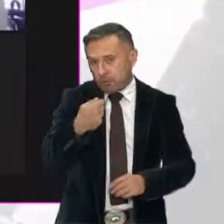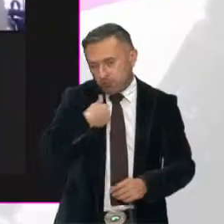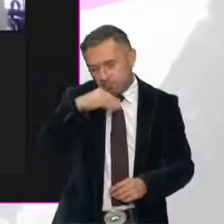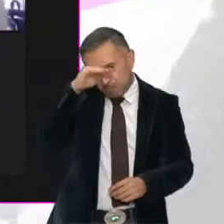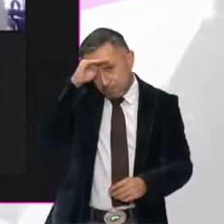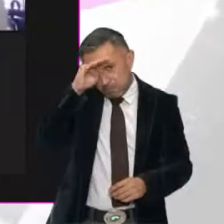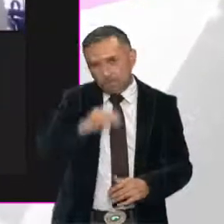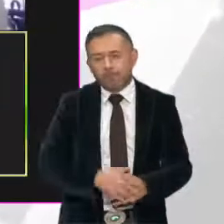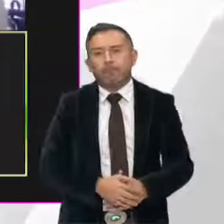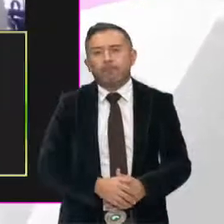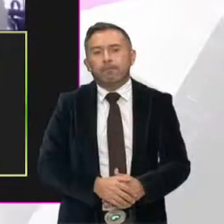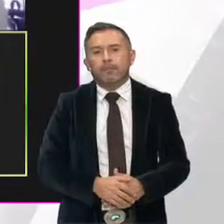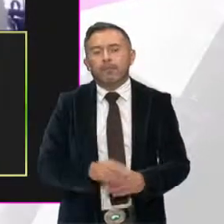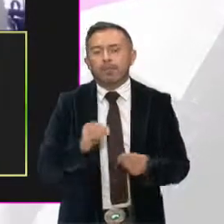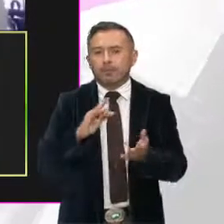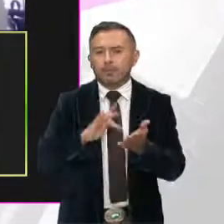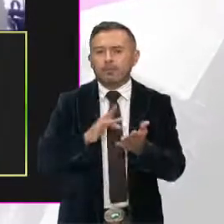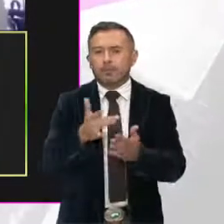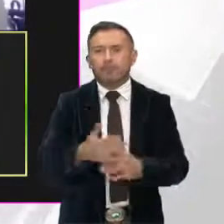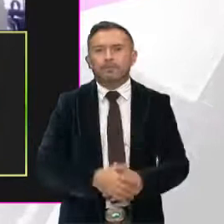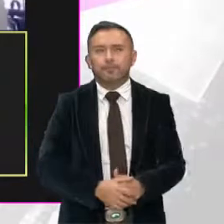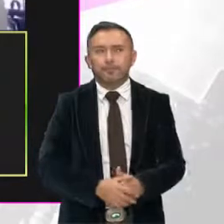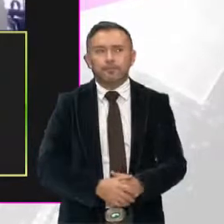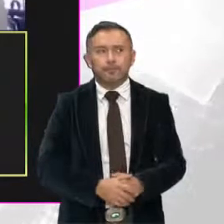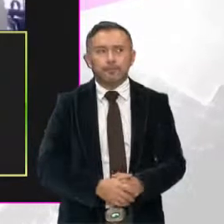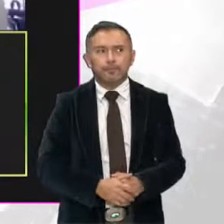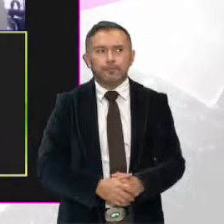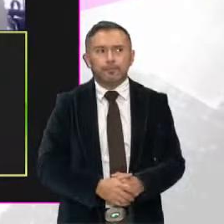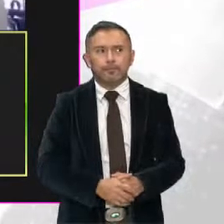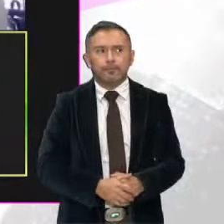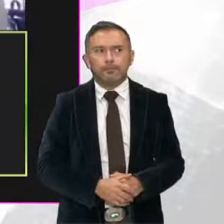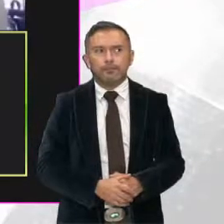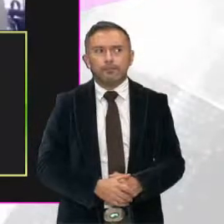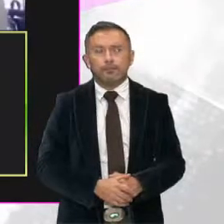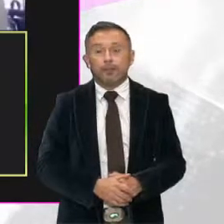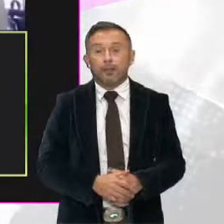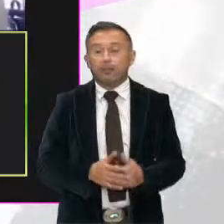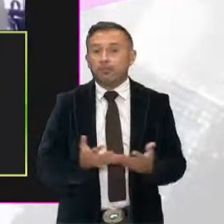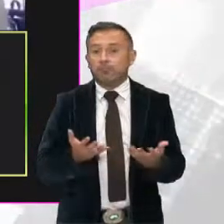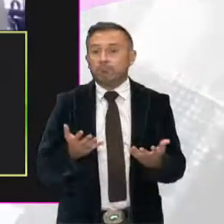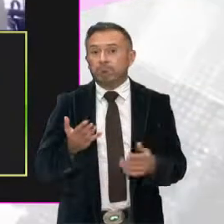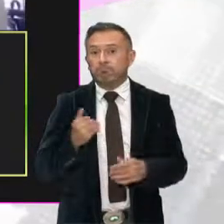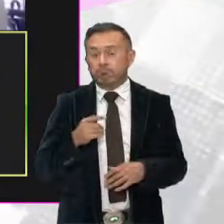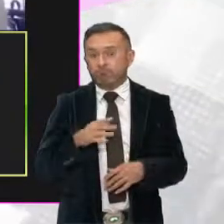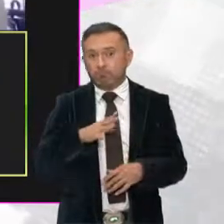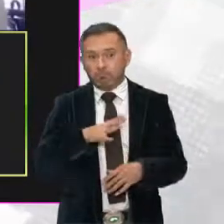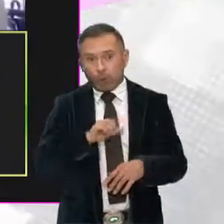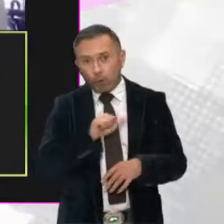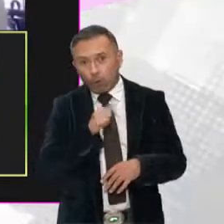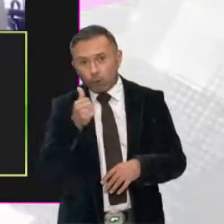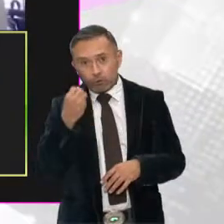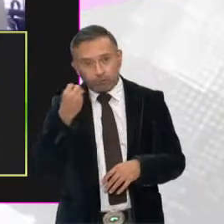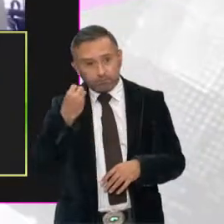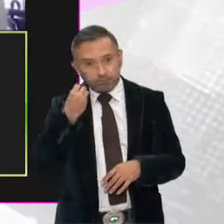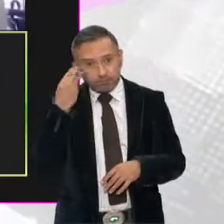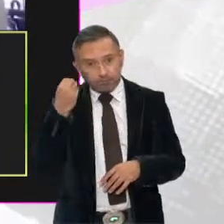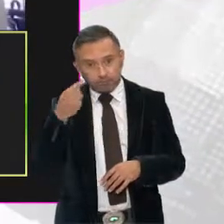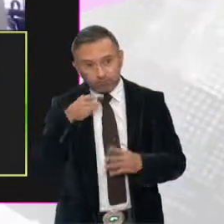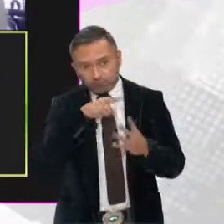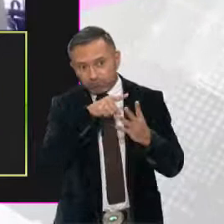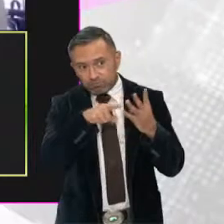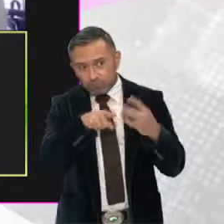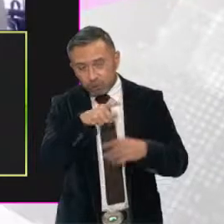is my opinion about this matter. Thank you very much. No sé si otros expositores